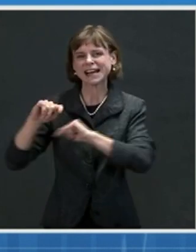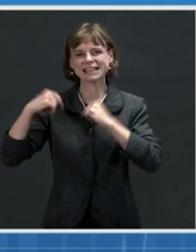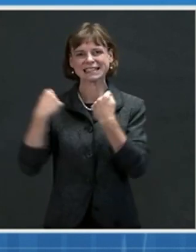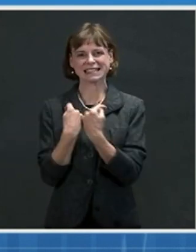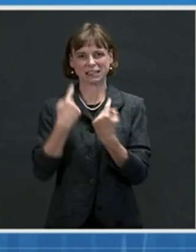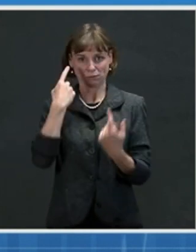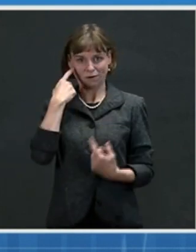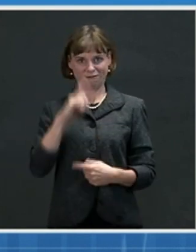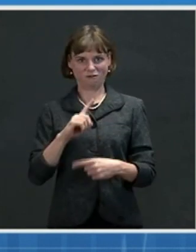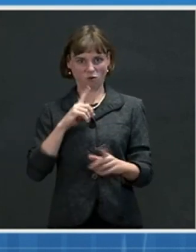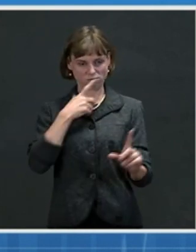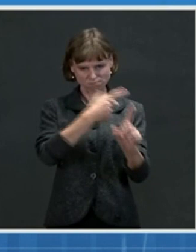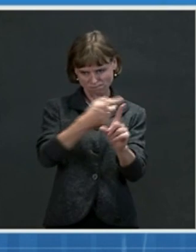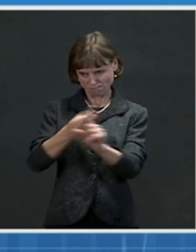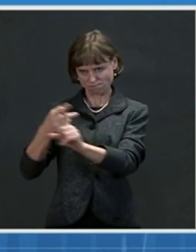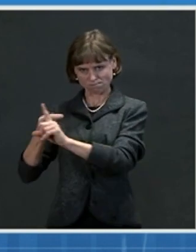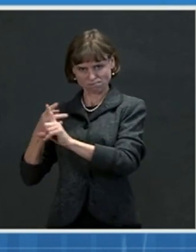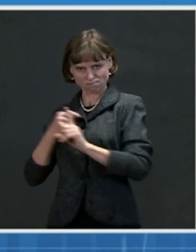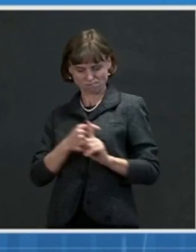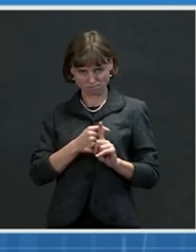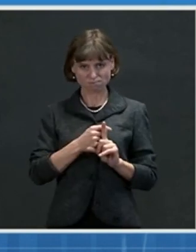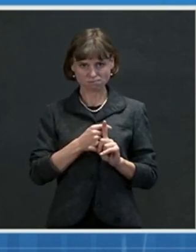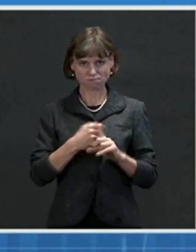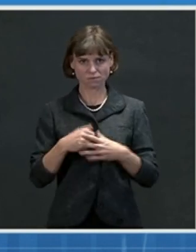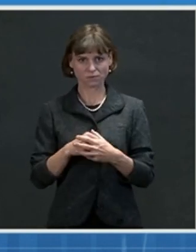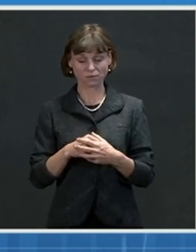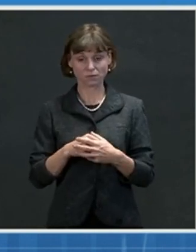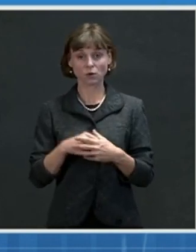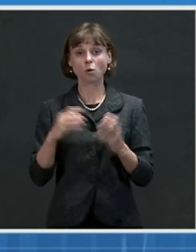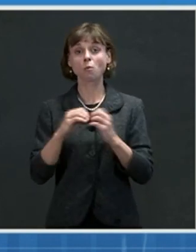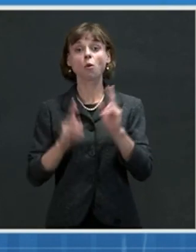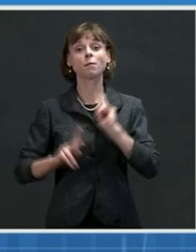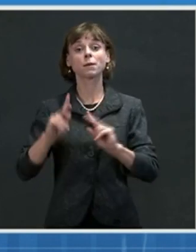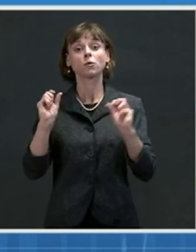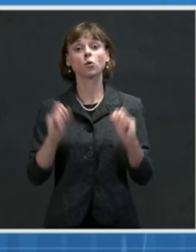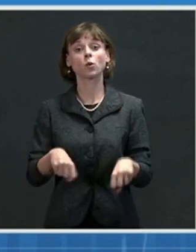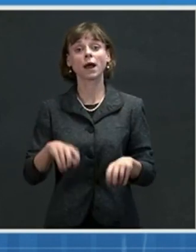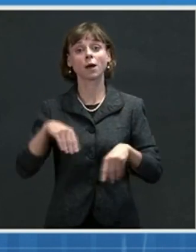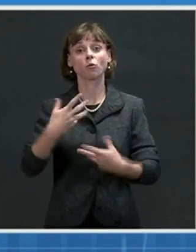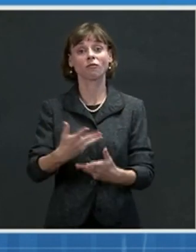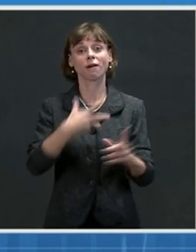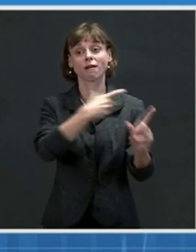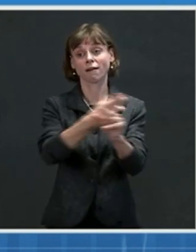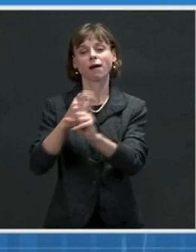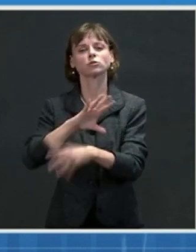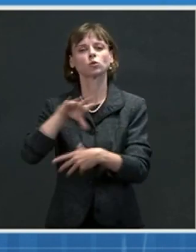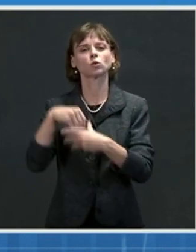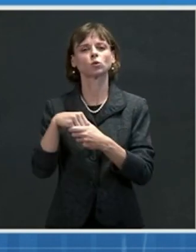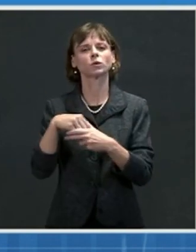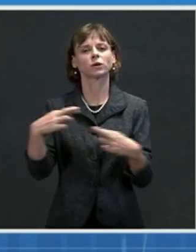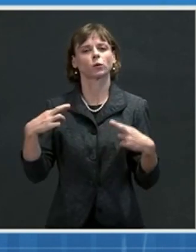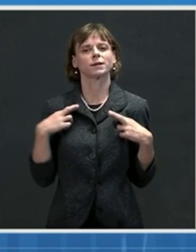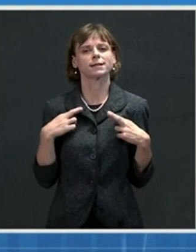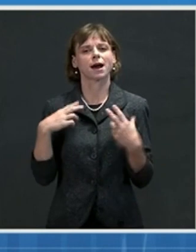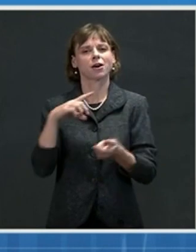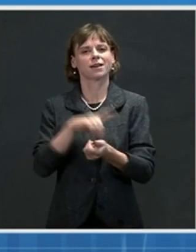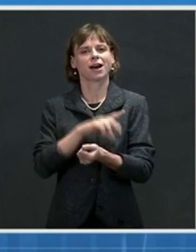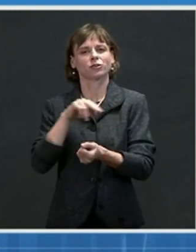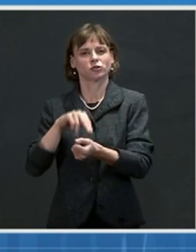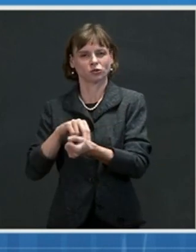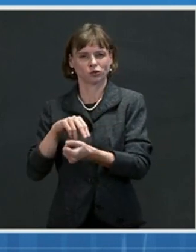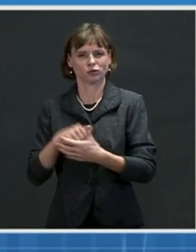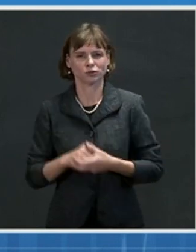on the ground, including retired doctors and nurses. We've deployed hundreds of personnel across the federal